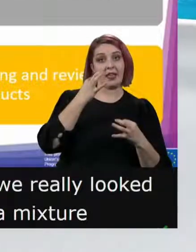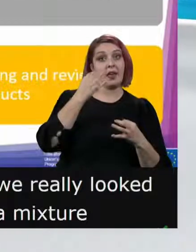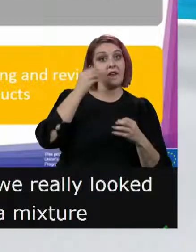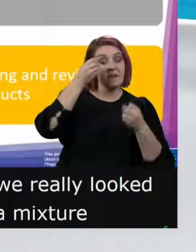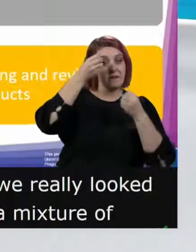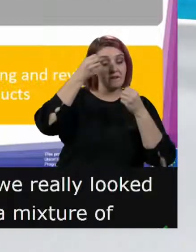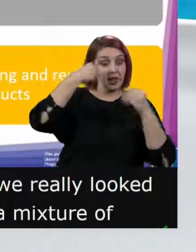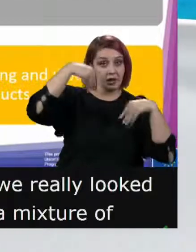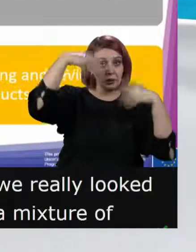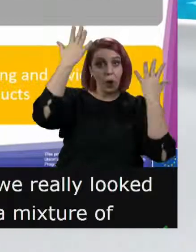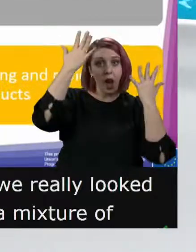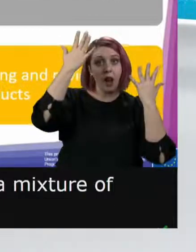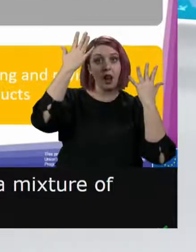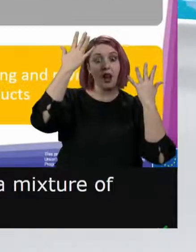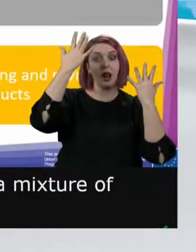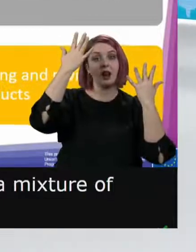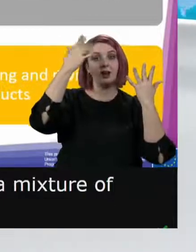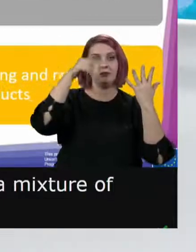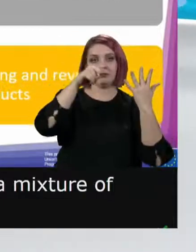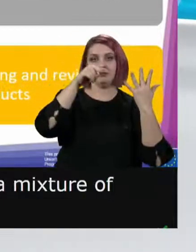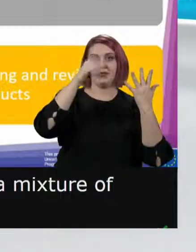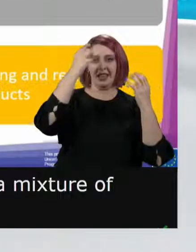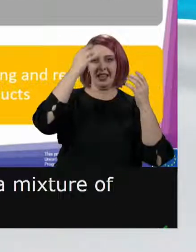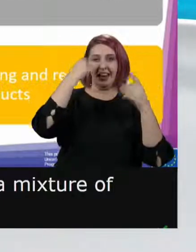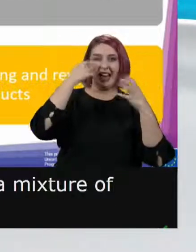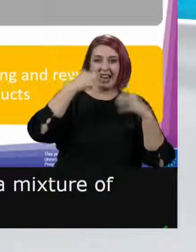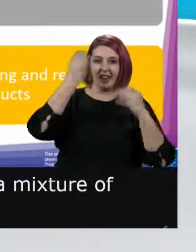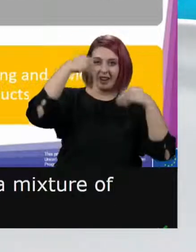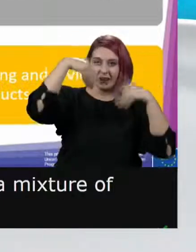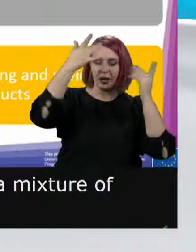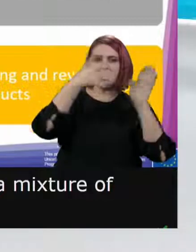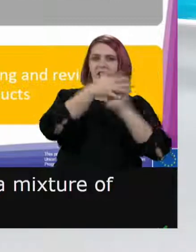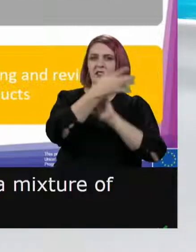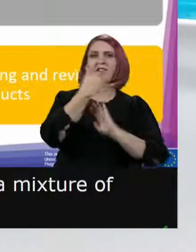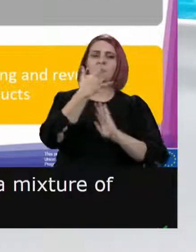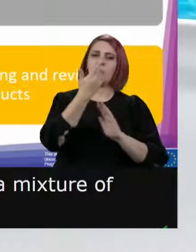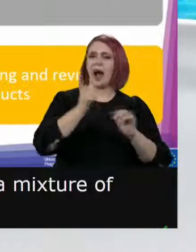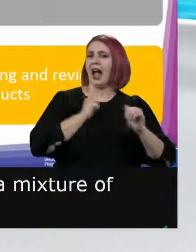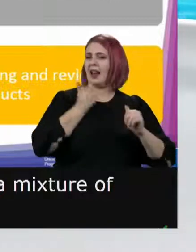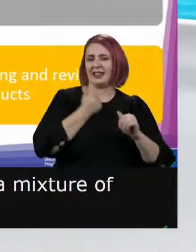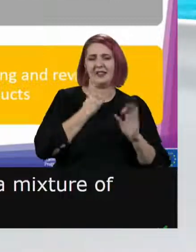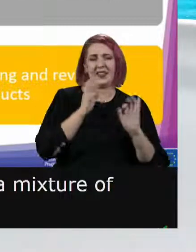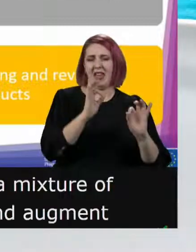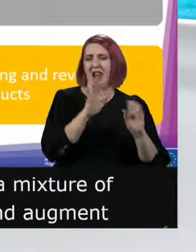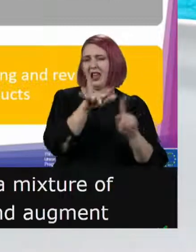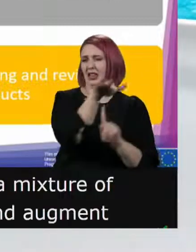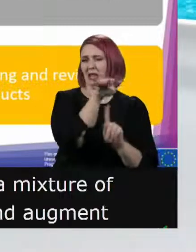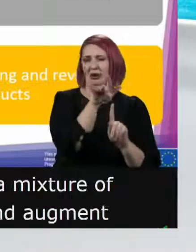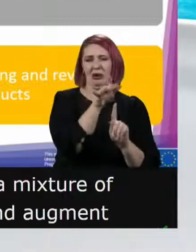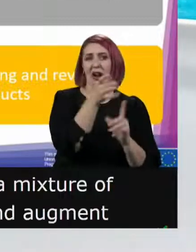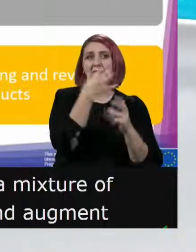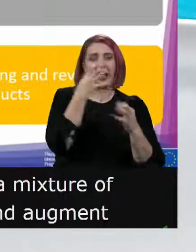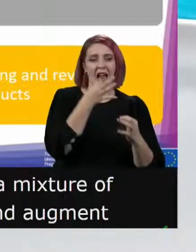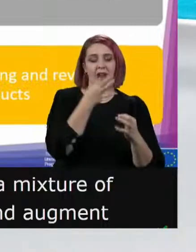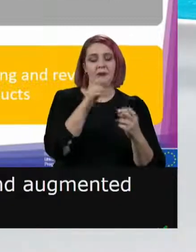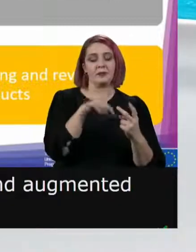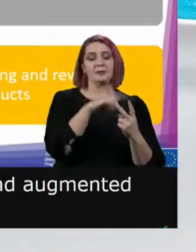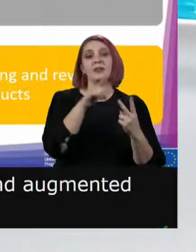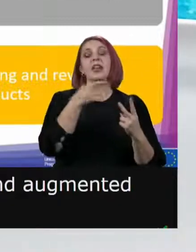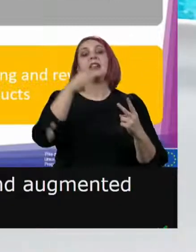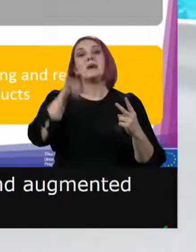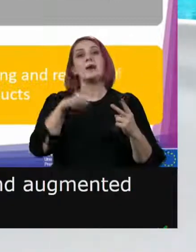fully artificial environment, an augmented reality, where virtual objects